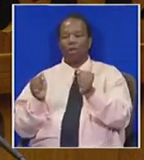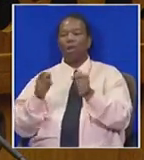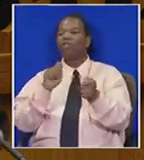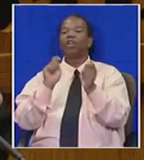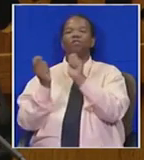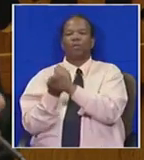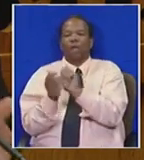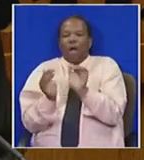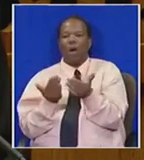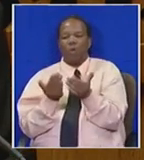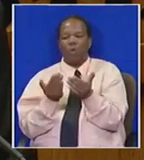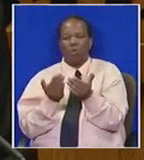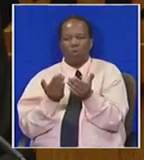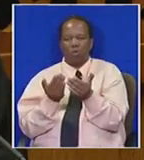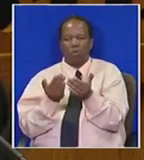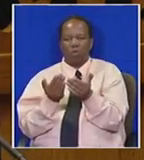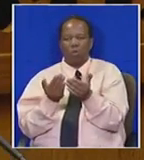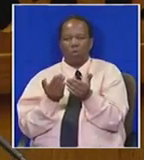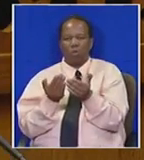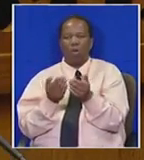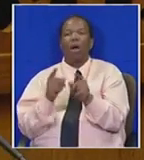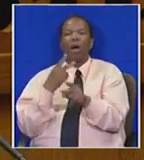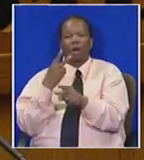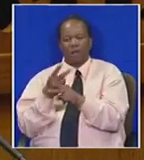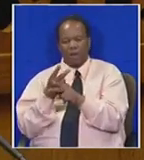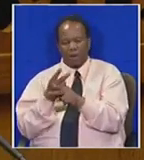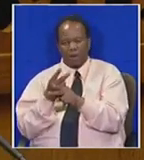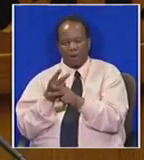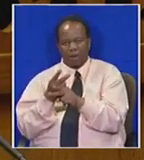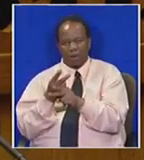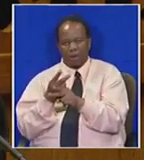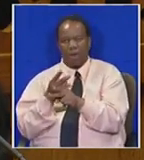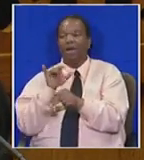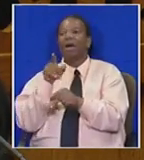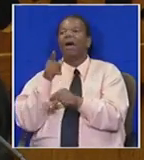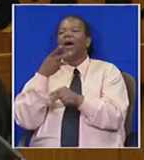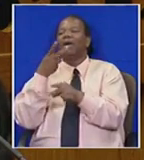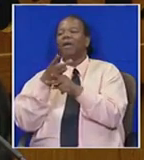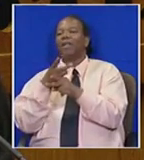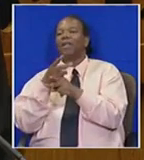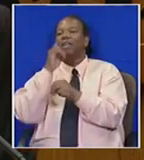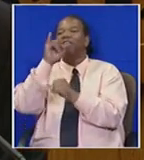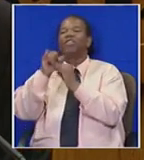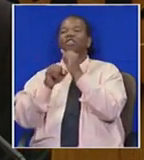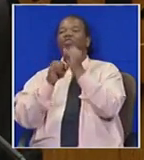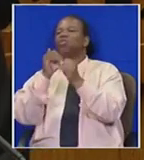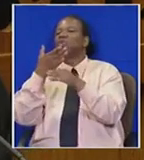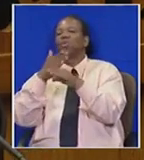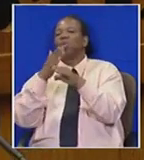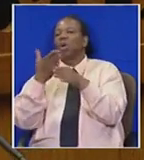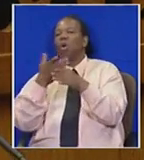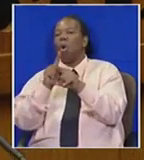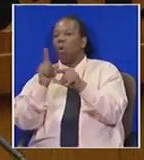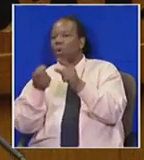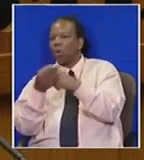but also the how-to, namely fixing institutions that are broken or have become sources of